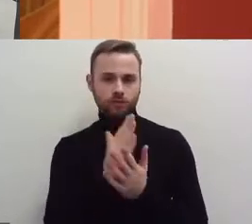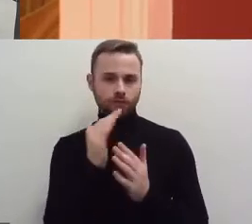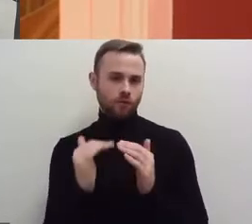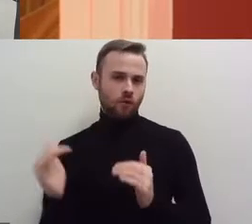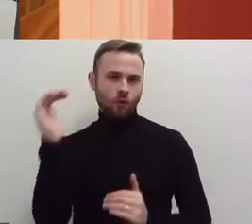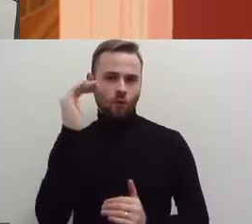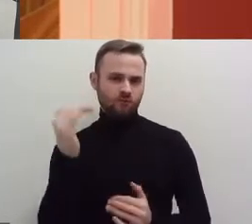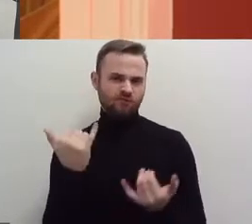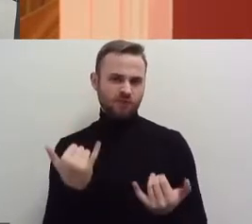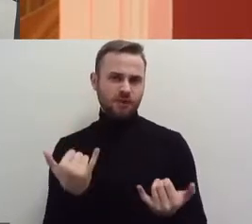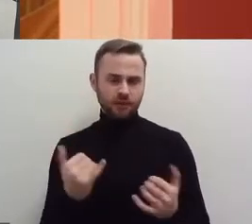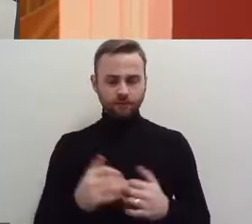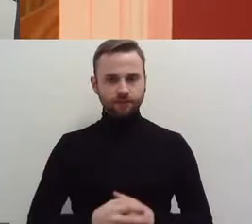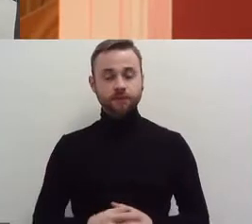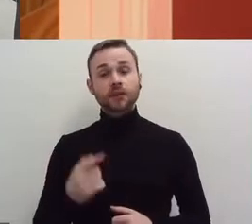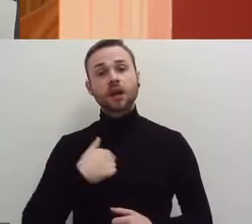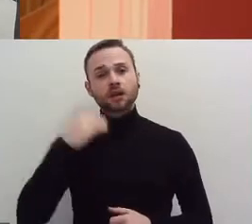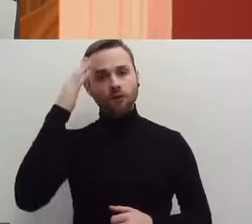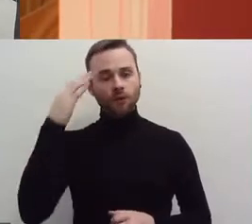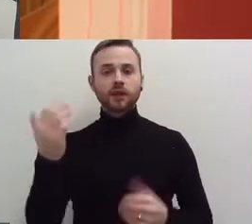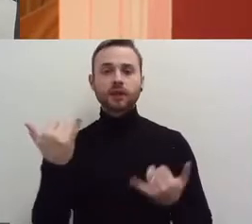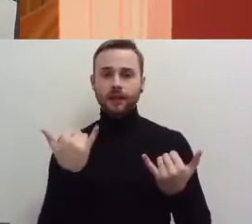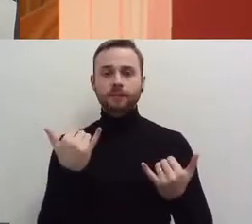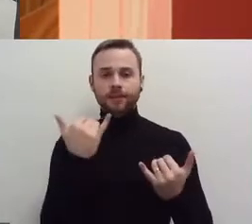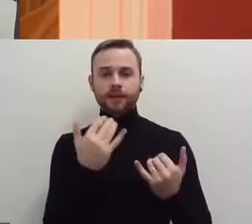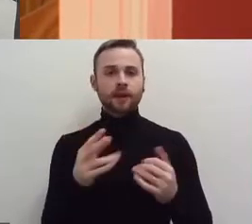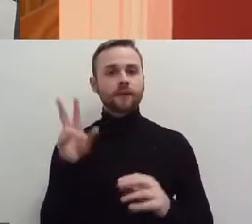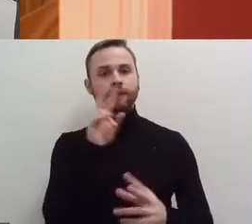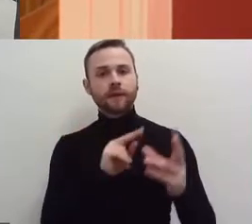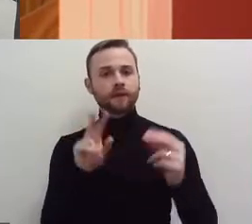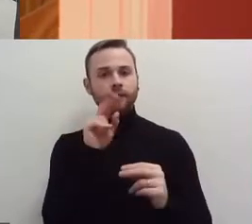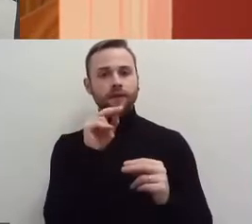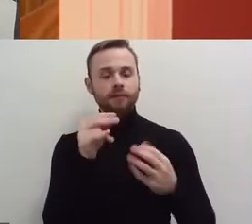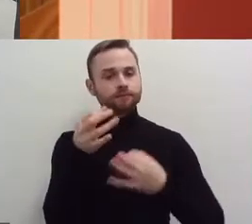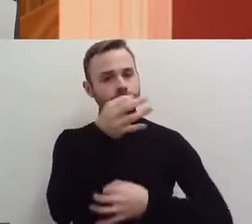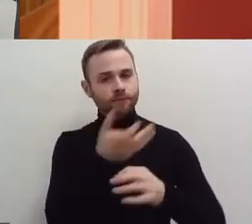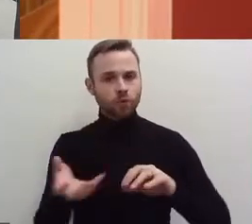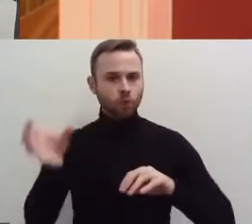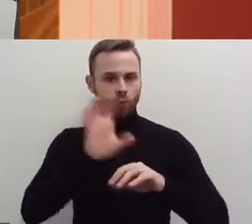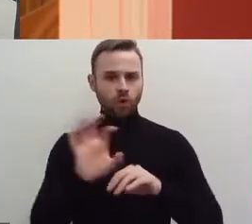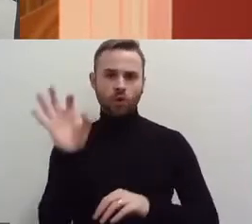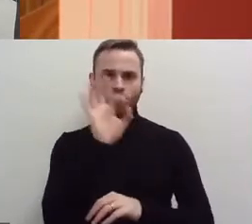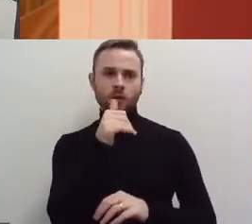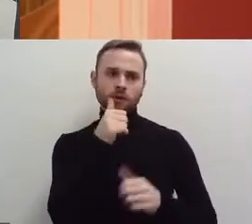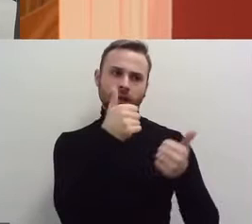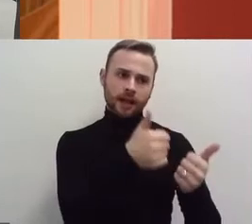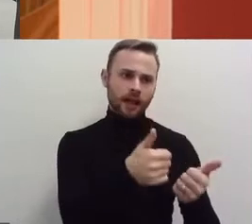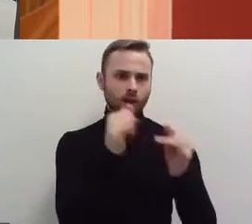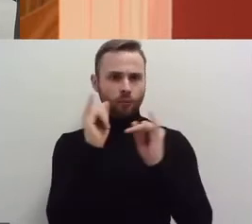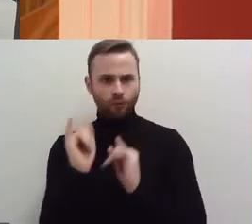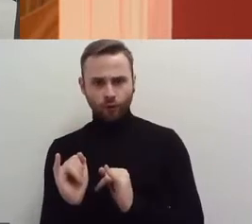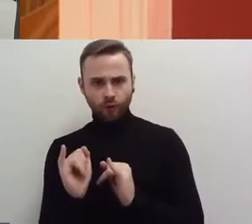talk about that there is no right and wrong way to be, and that we need to